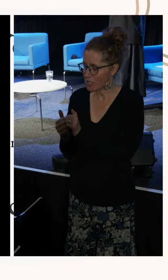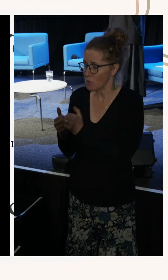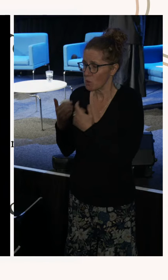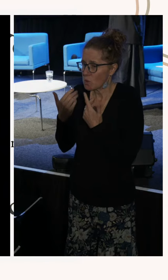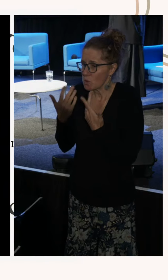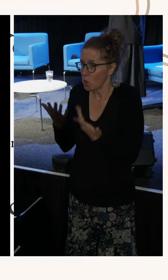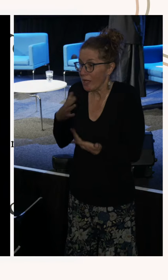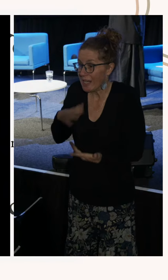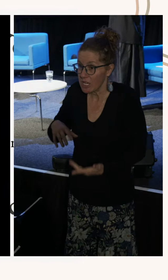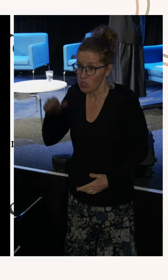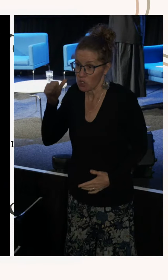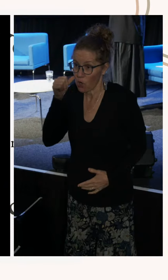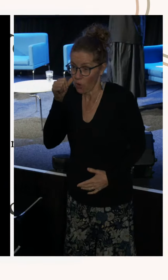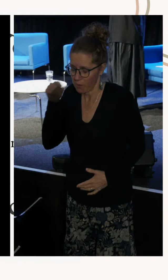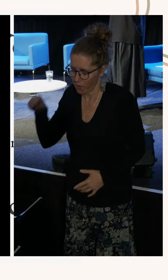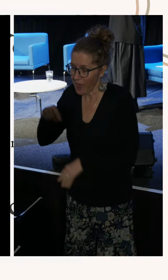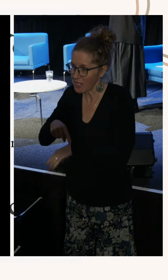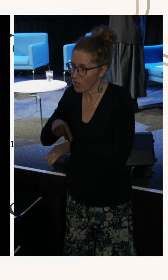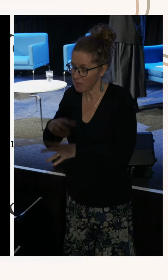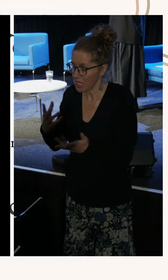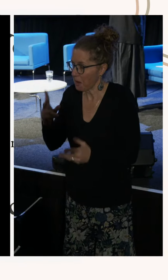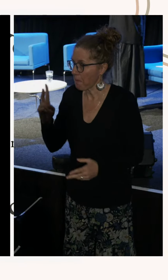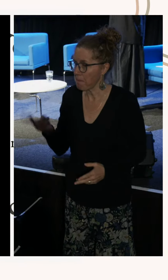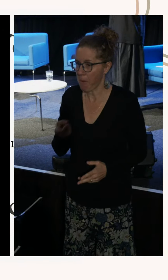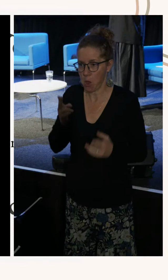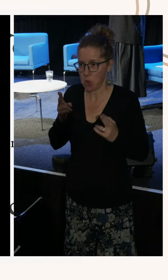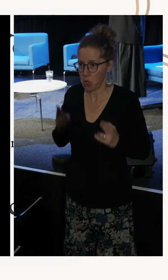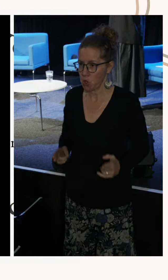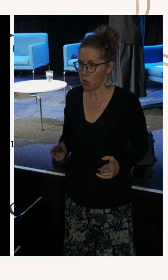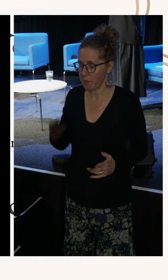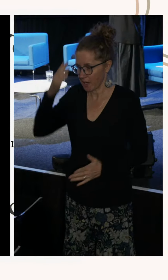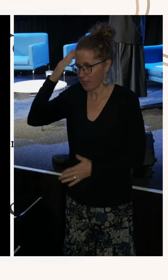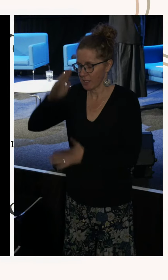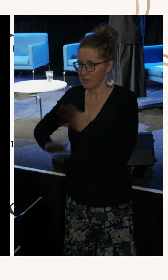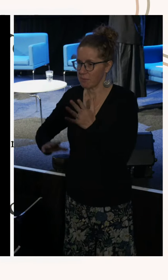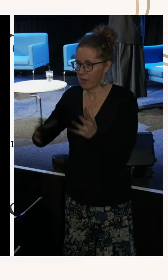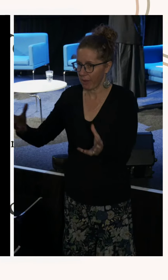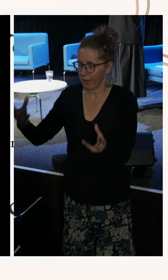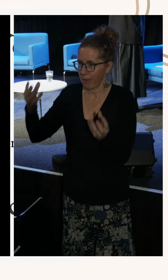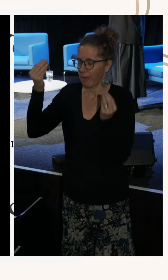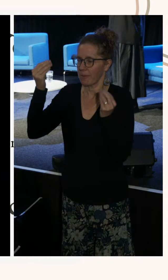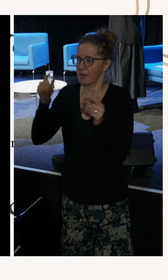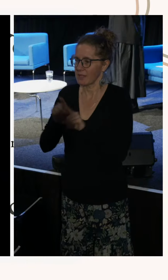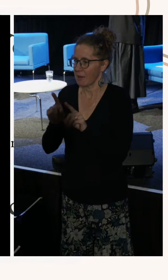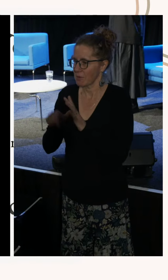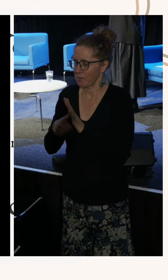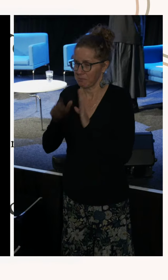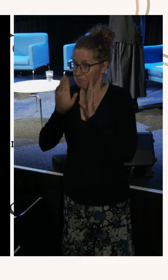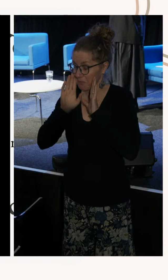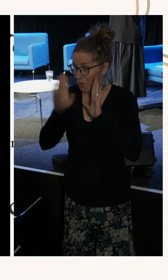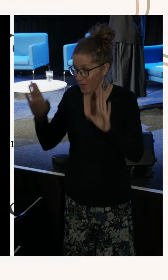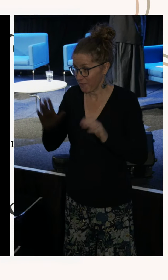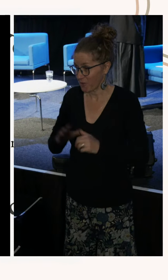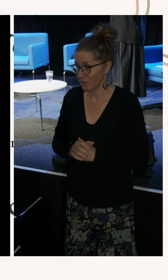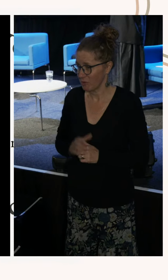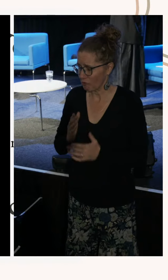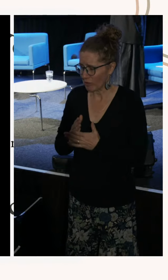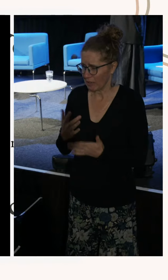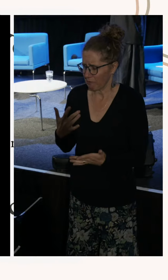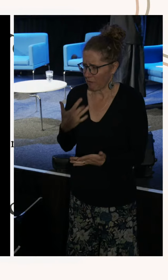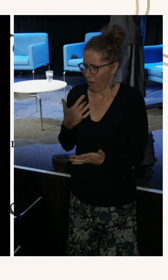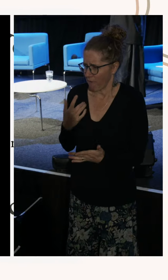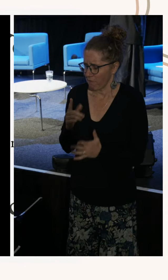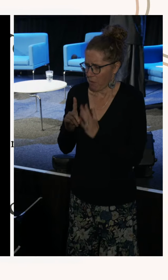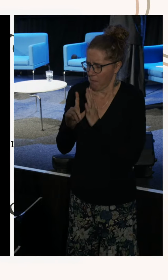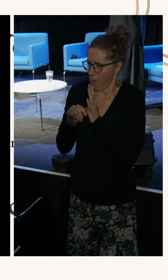know, because right at that moment we are both humans experiencing the sublime. What a wonderful thing. What an utterly alive moment to share